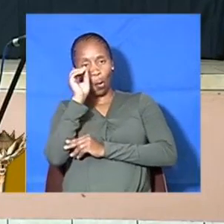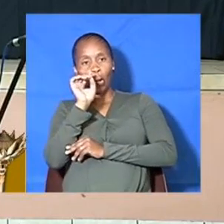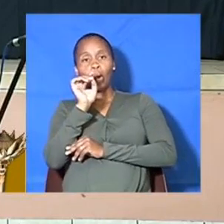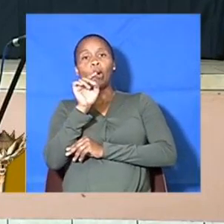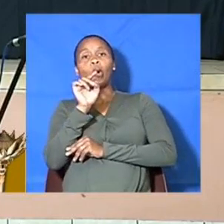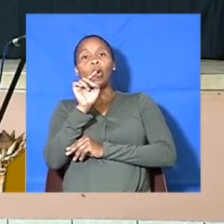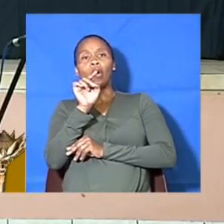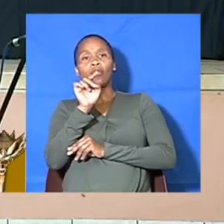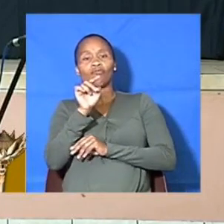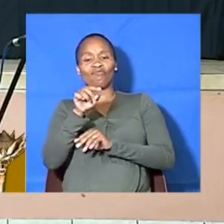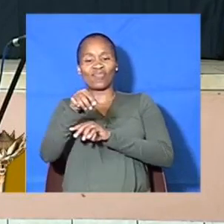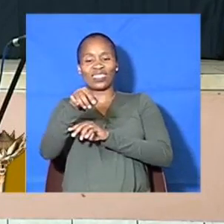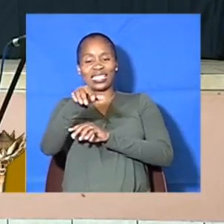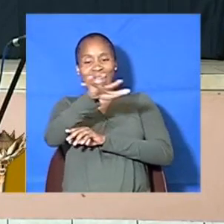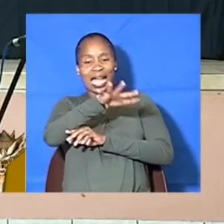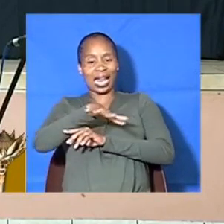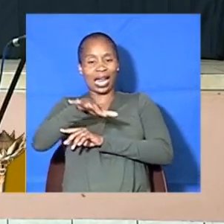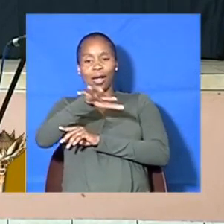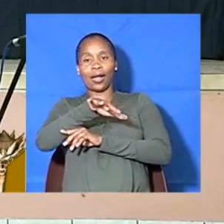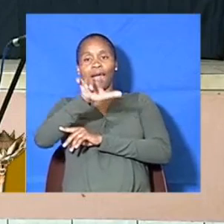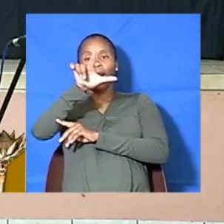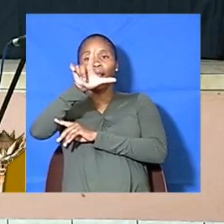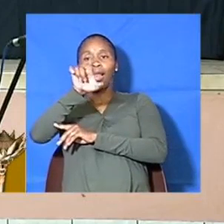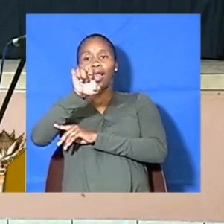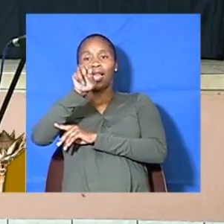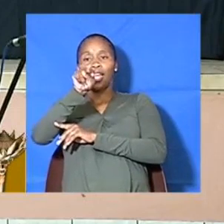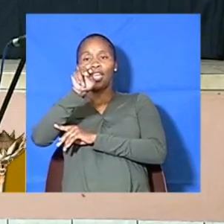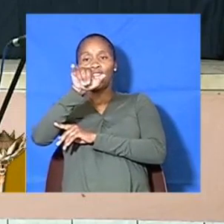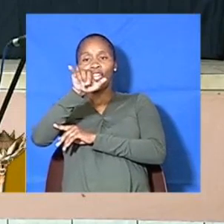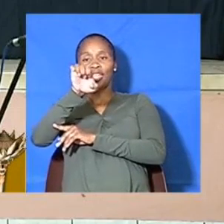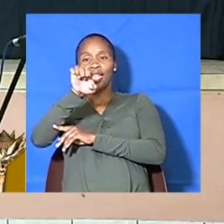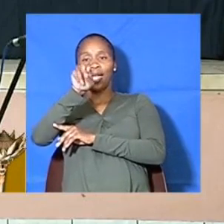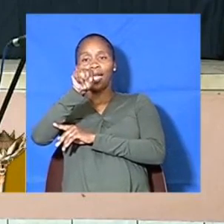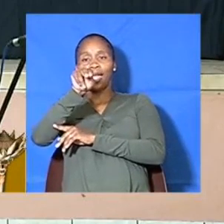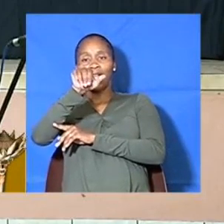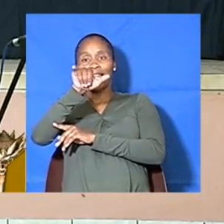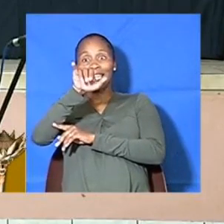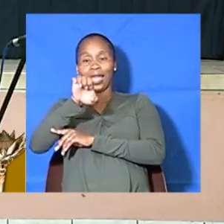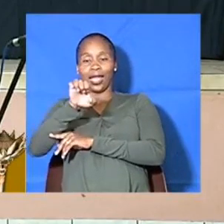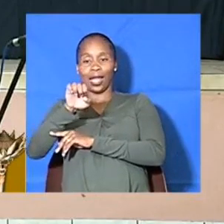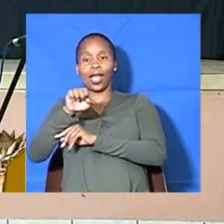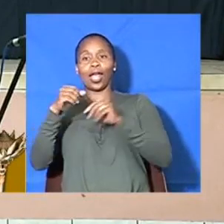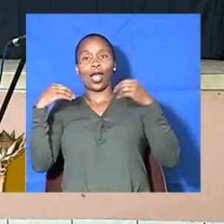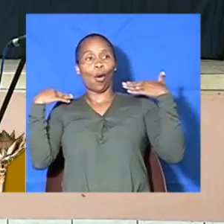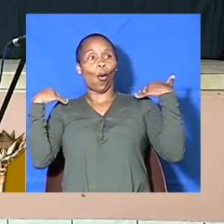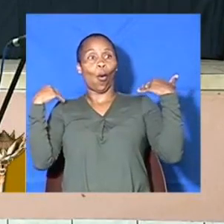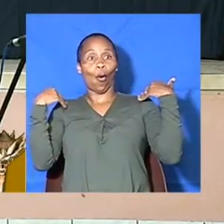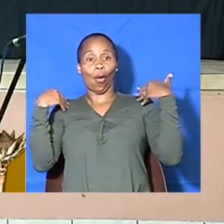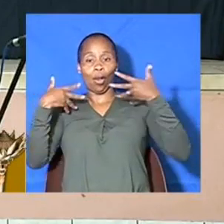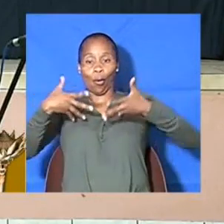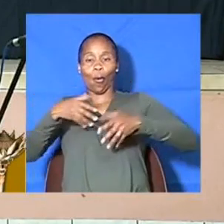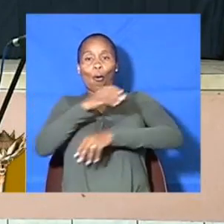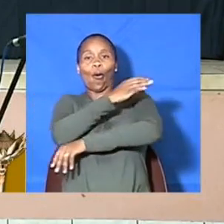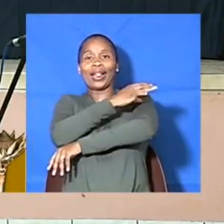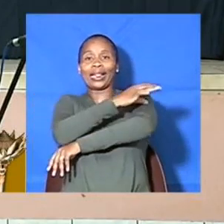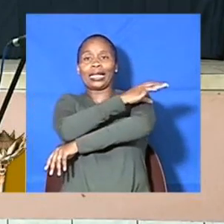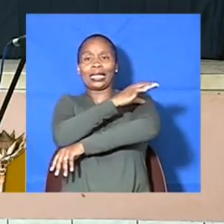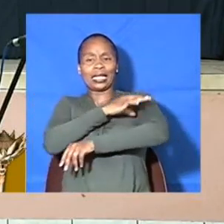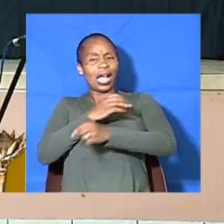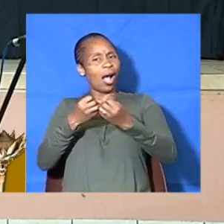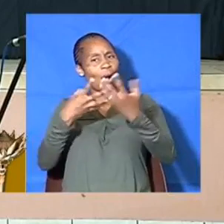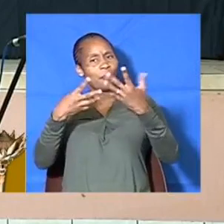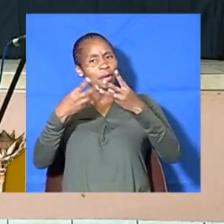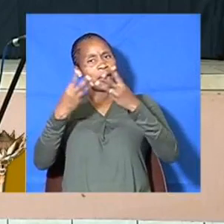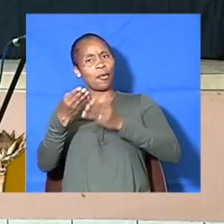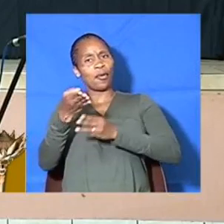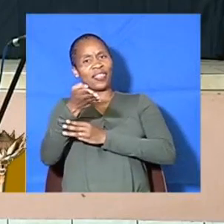e boletsego ya 27 mola ba rego modudi o mongwe le o mongwe o na le tokelo ya go